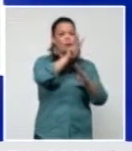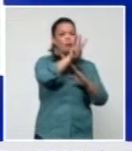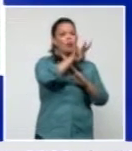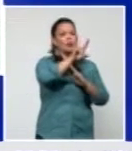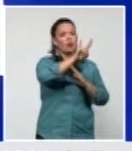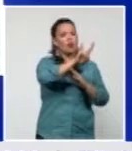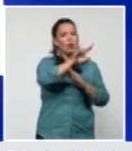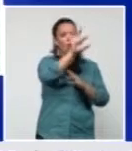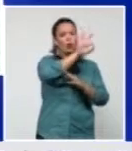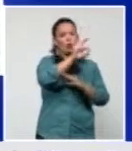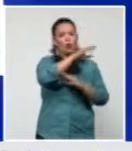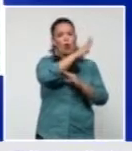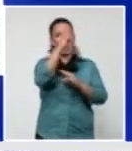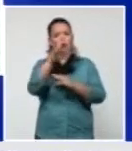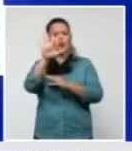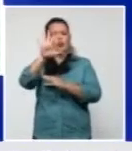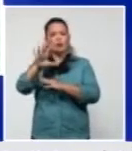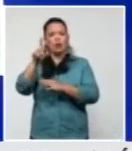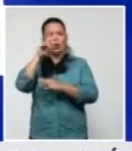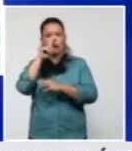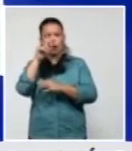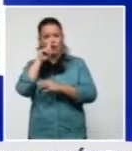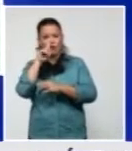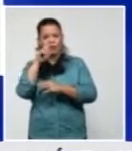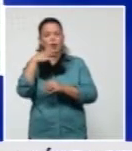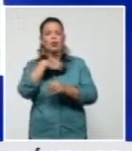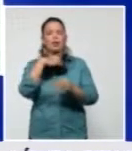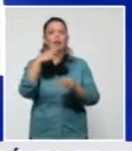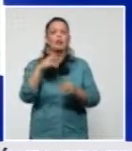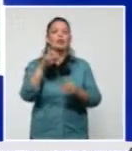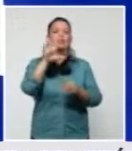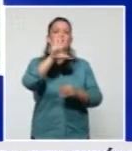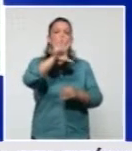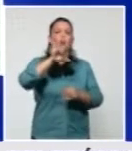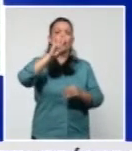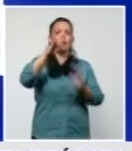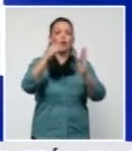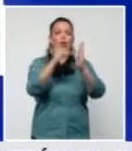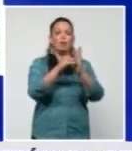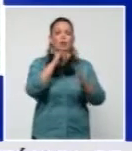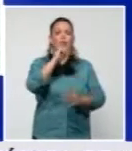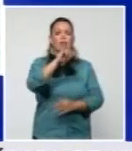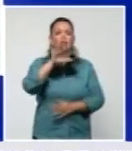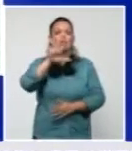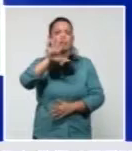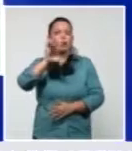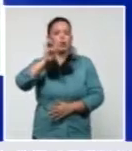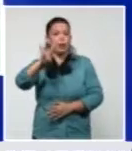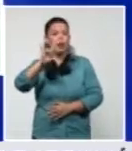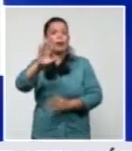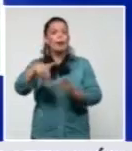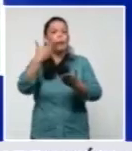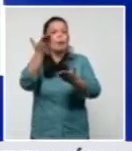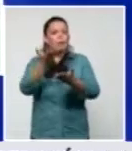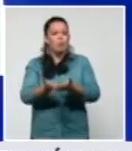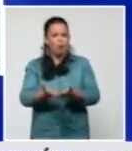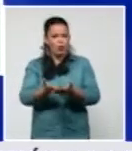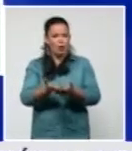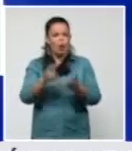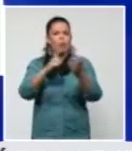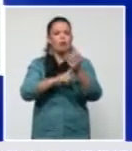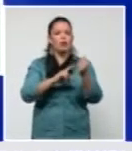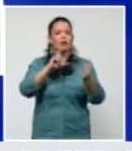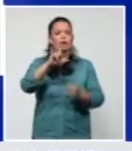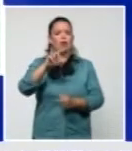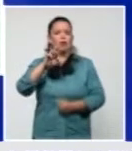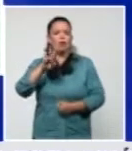8,523 a day. The highest number of samples tested were from Havana, registering 41.9% of the total, followed